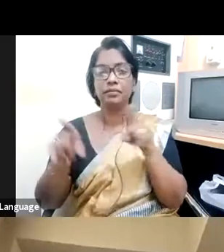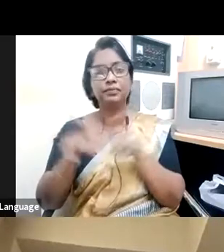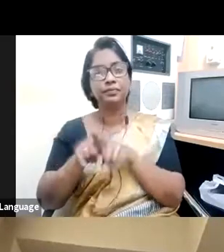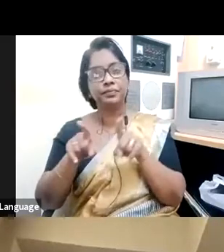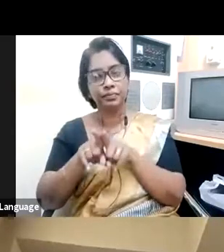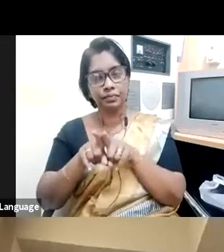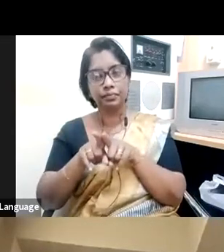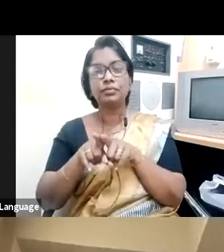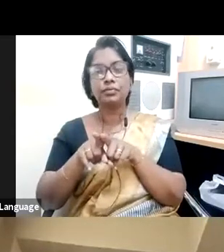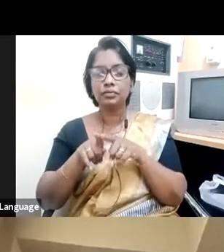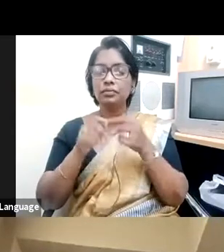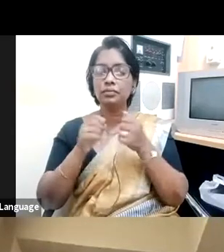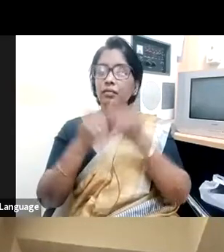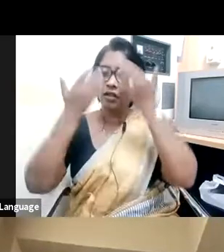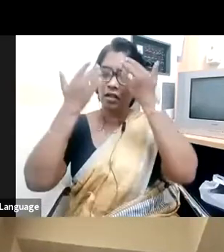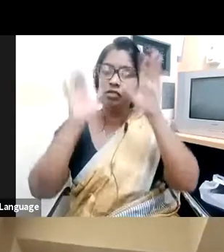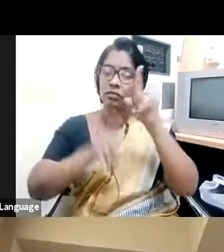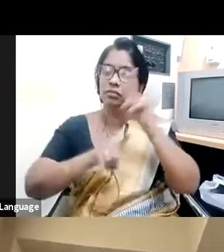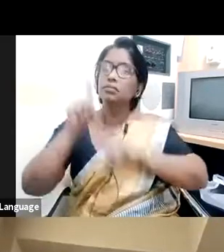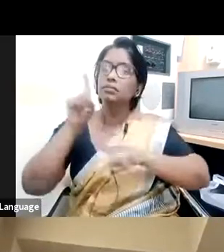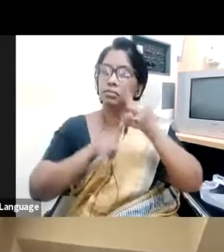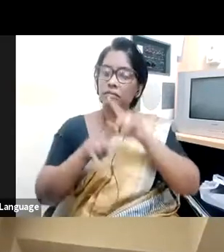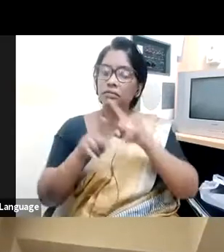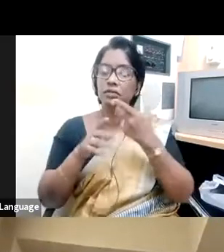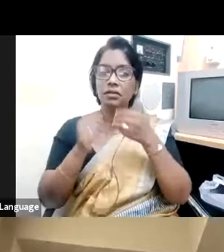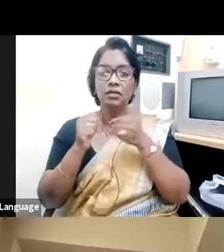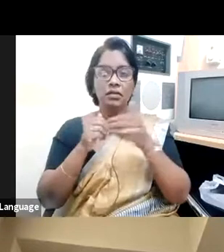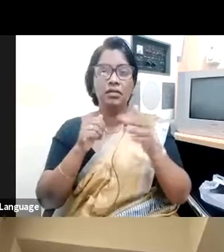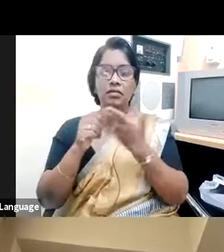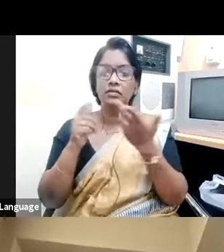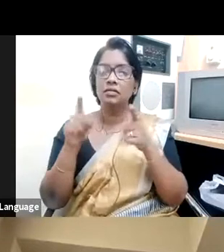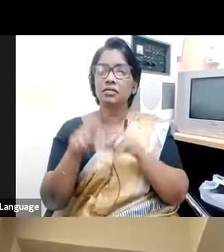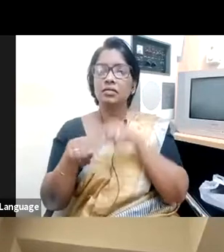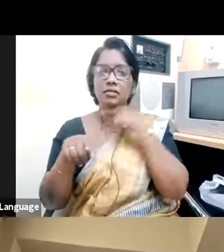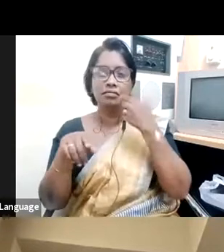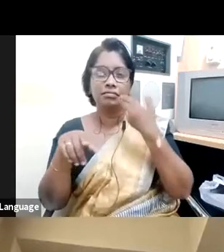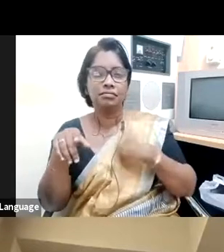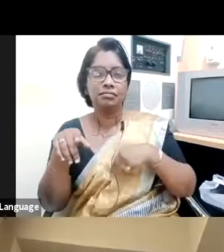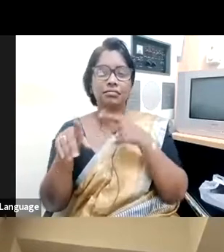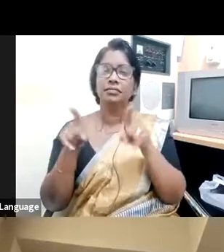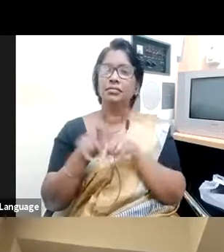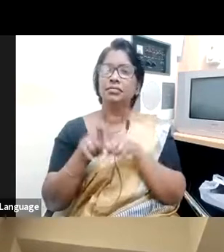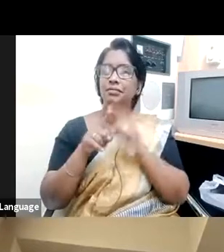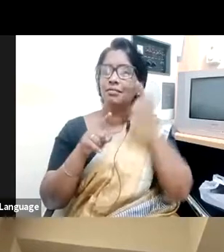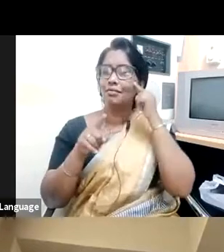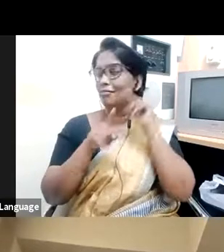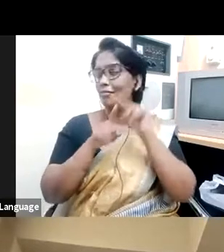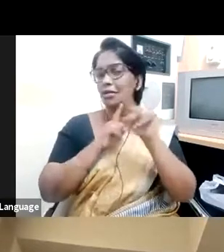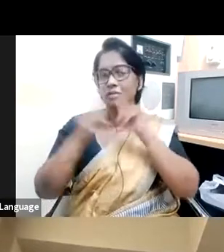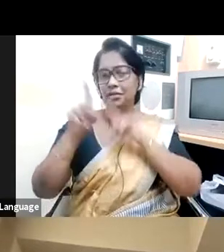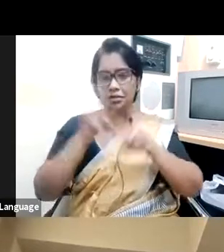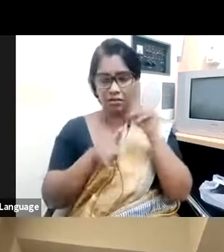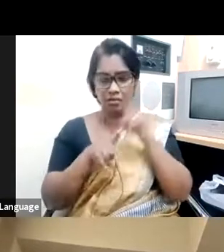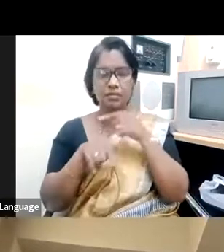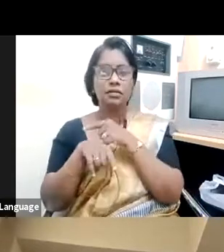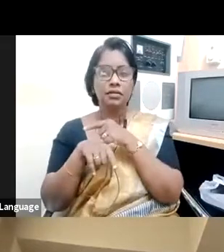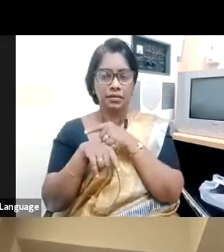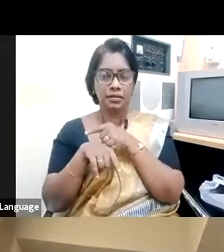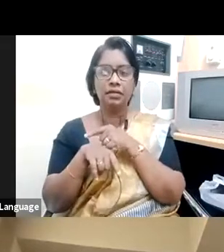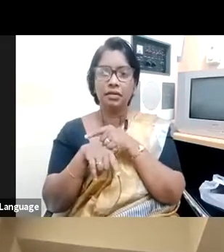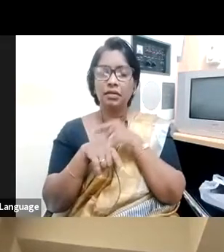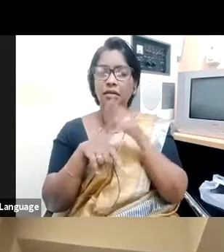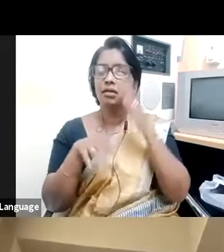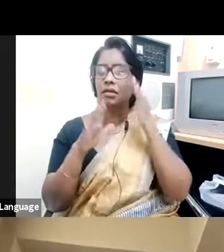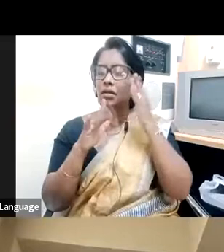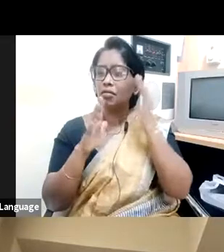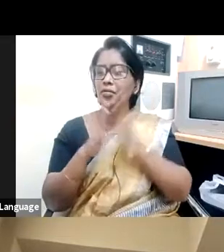endometriosis as a period pain condition, really heavy pain. Women are now a little bit more confident to talk about menopause and what they go through.